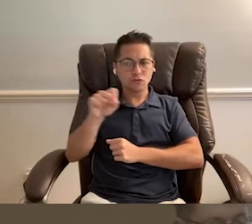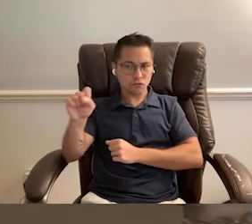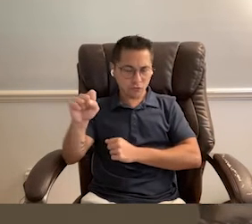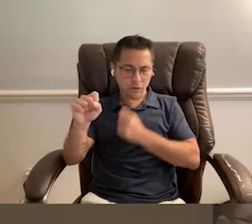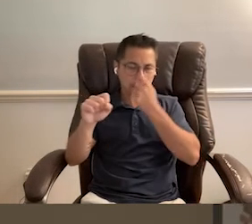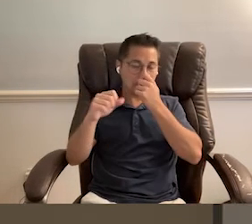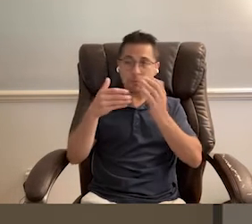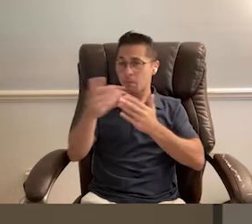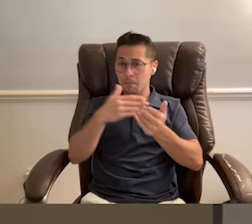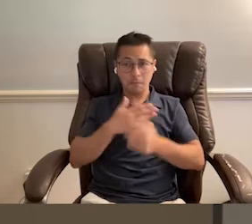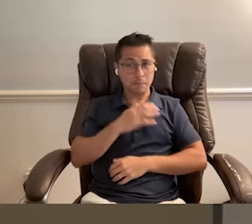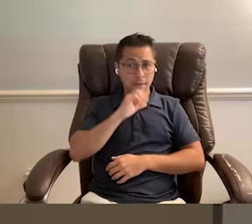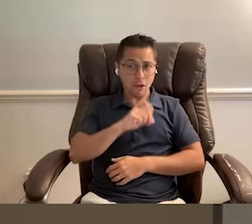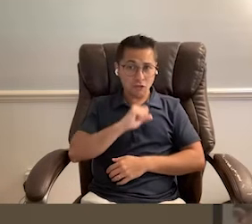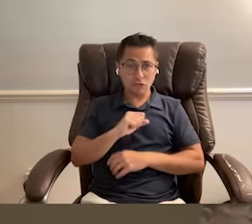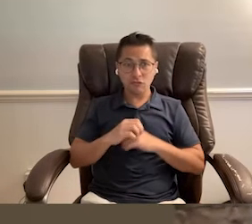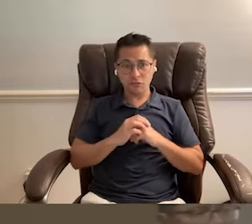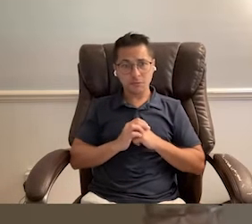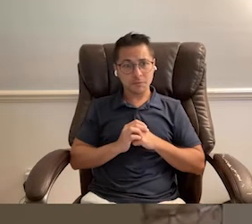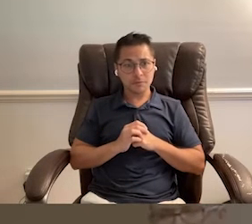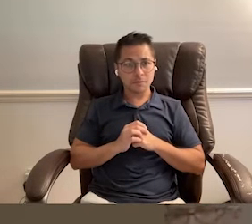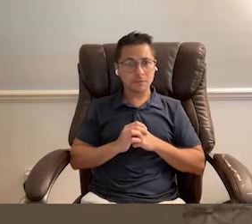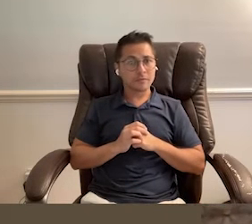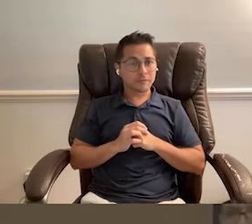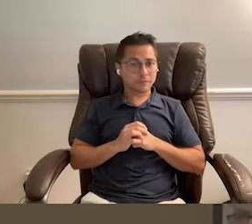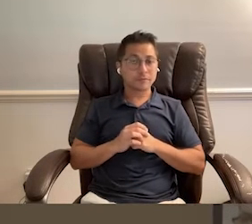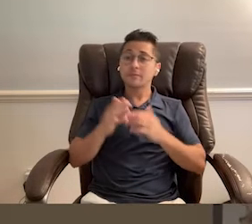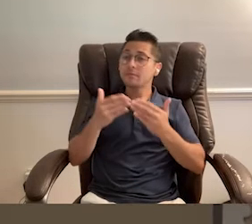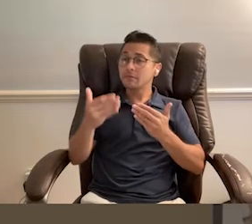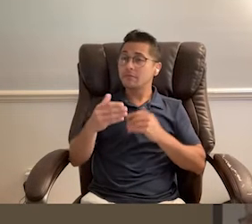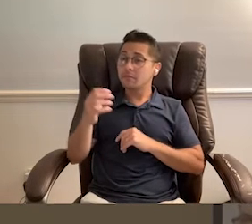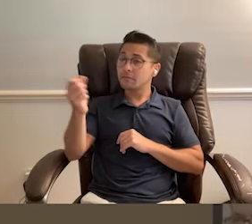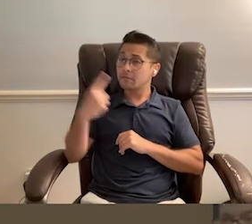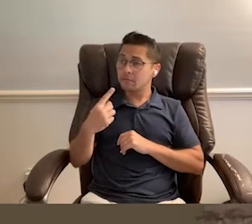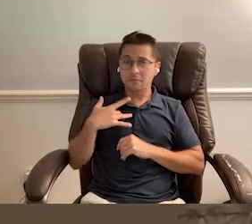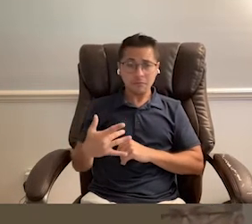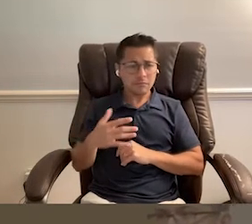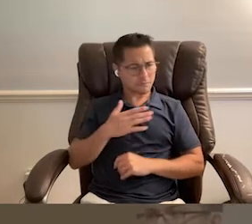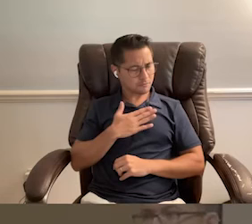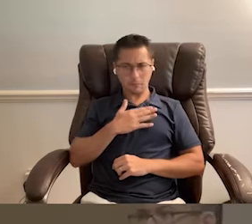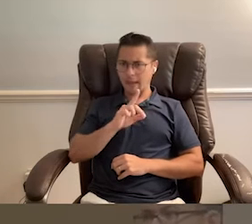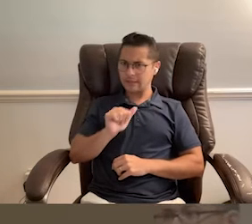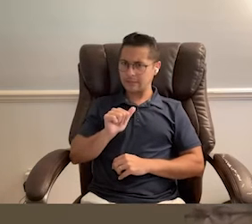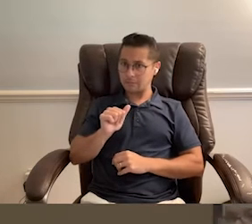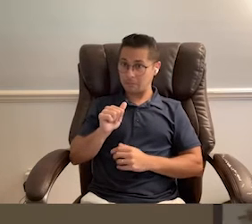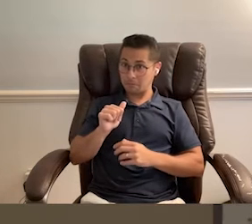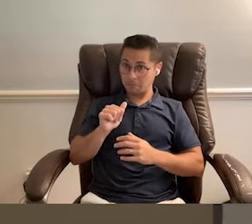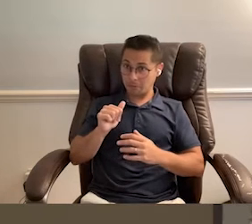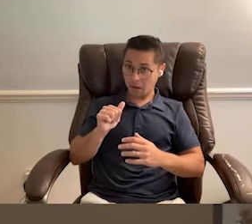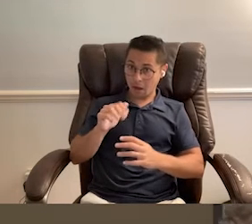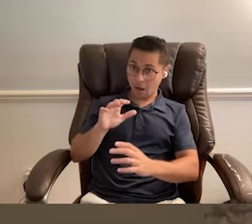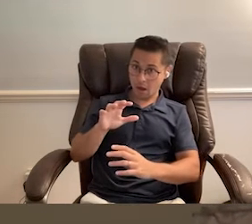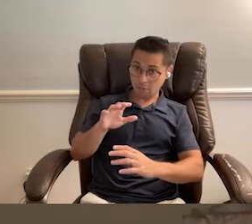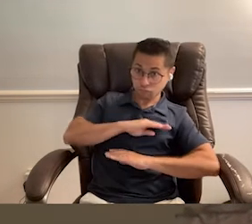and expected to last 12 months. So the next question we get is, does my disability qualify, right? That's what we get next. Sir?